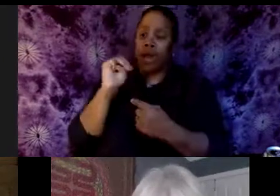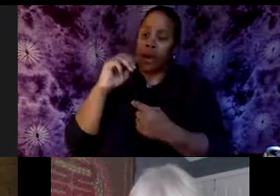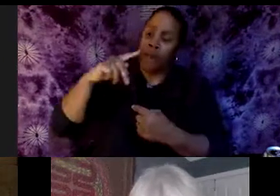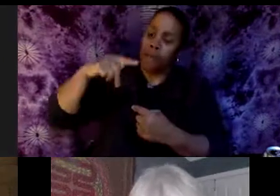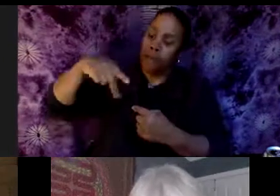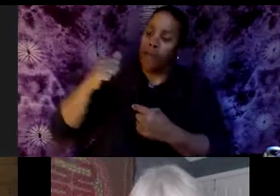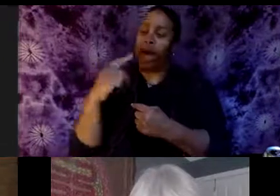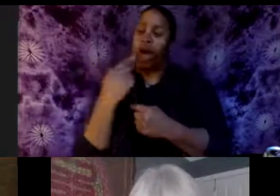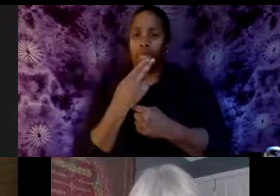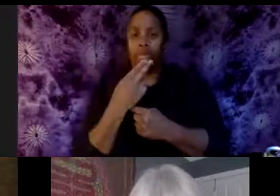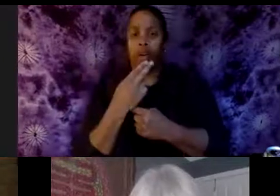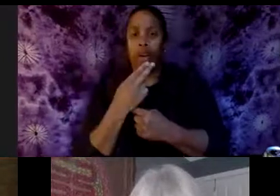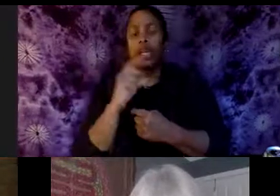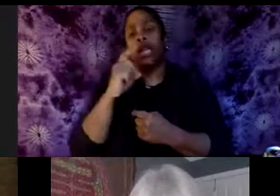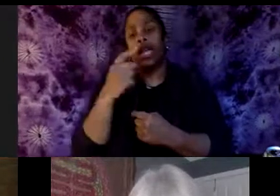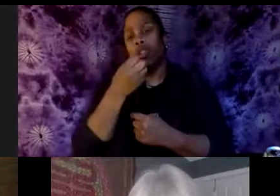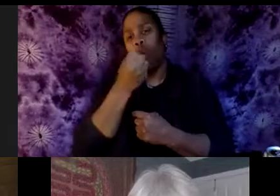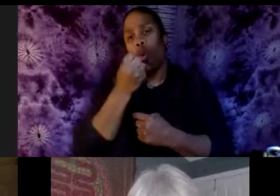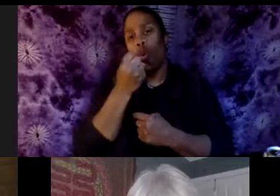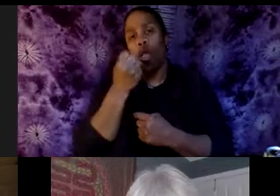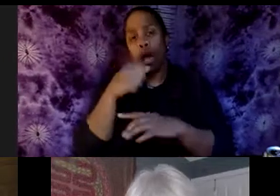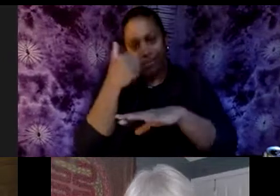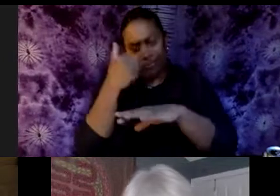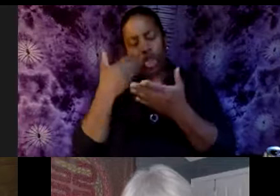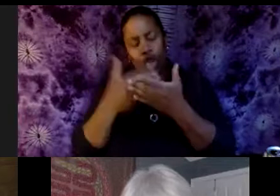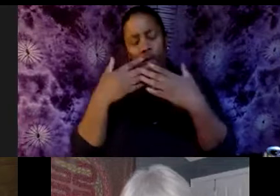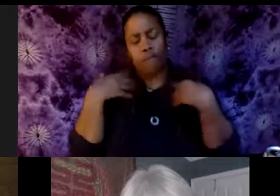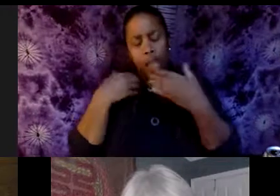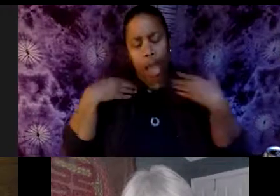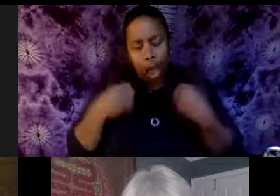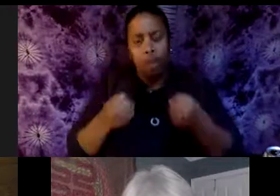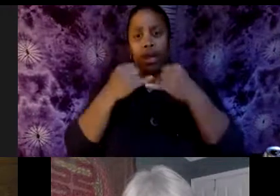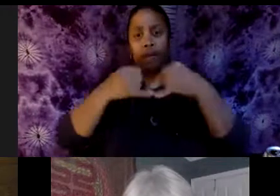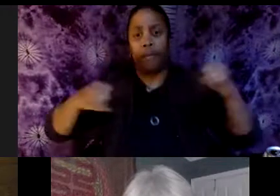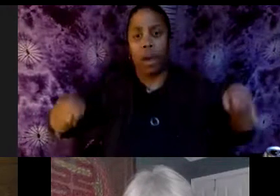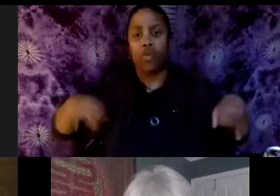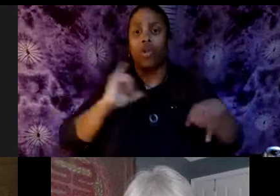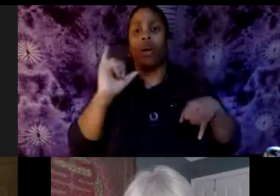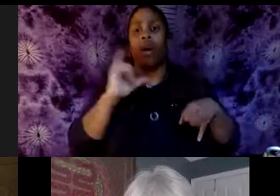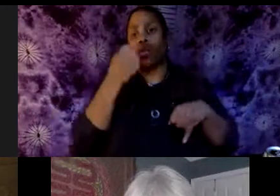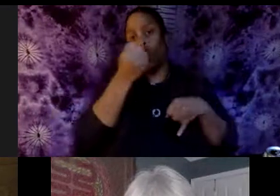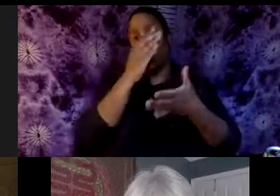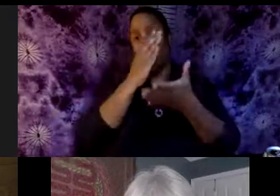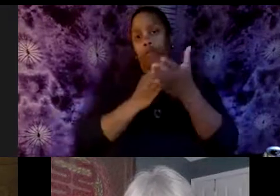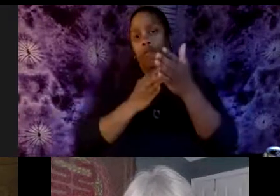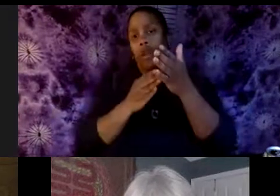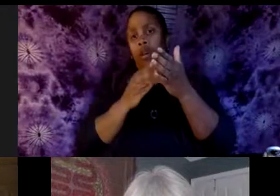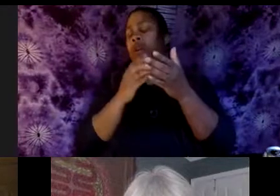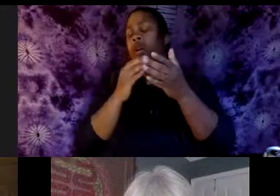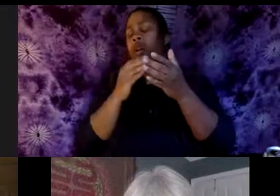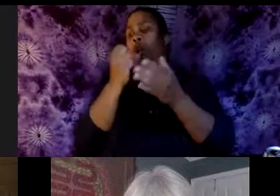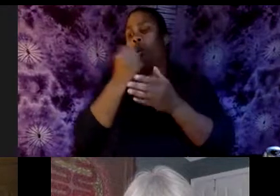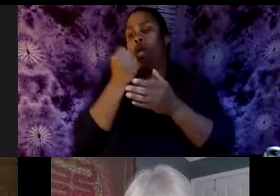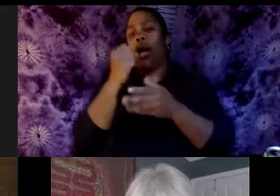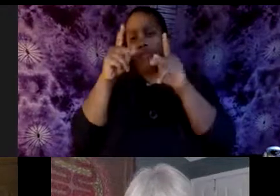health. So hold on tightly to your boundaries and hold on to the people that love and support you and the person that you want to